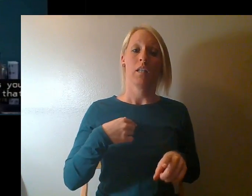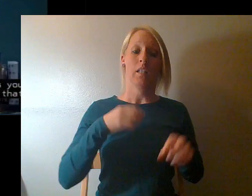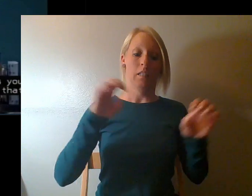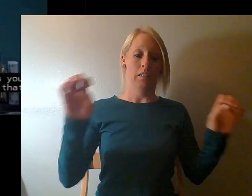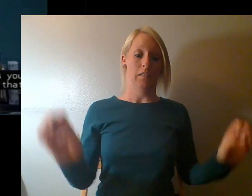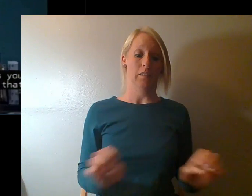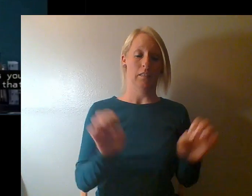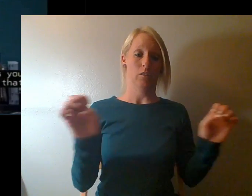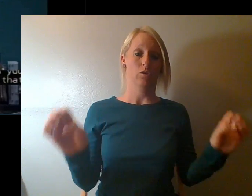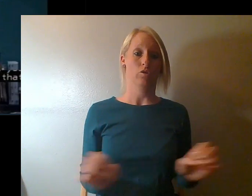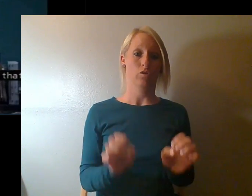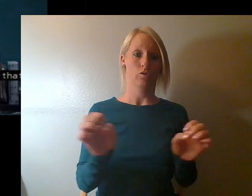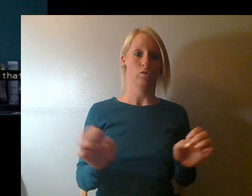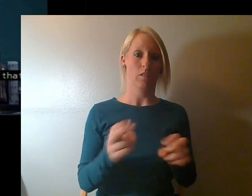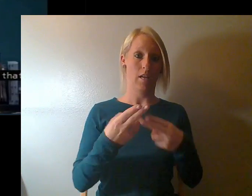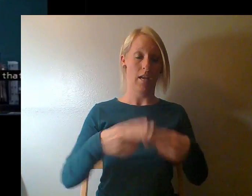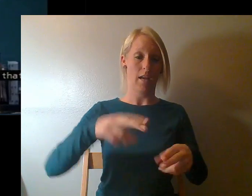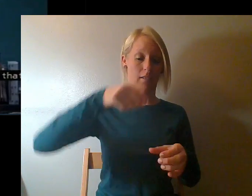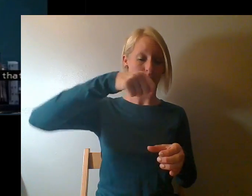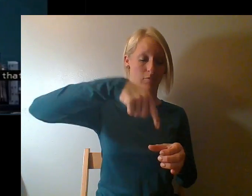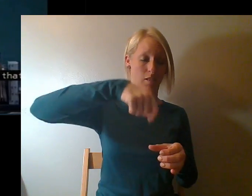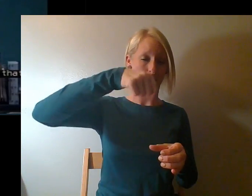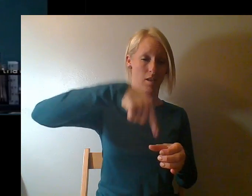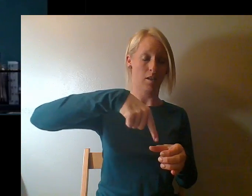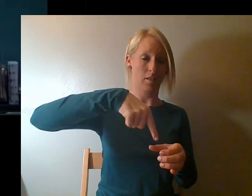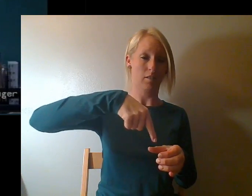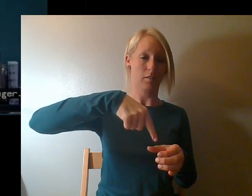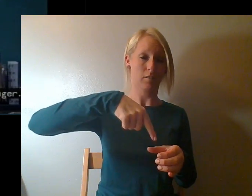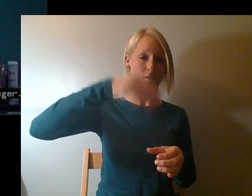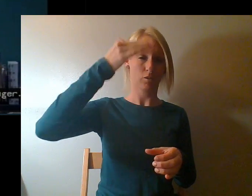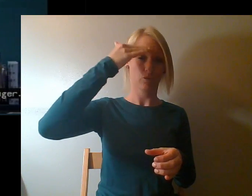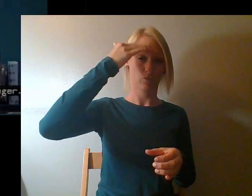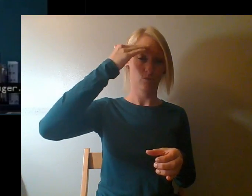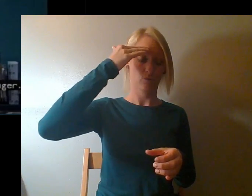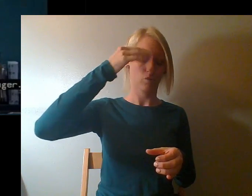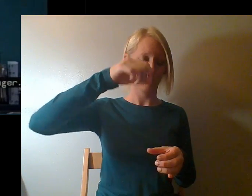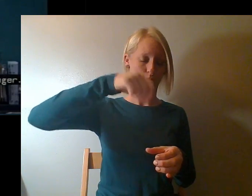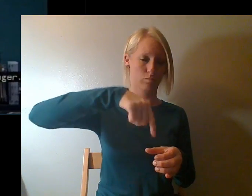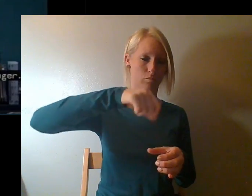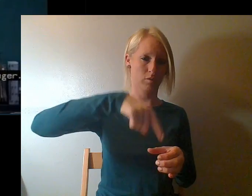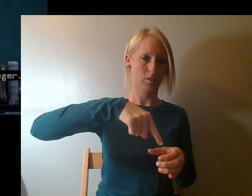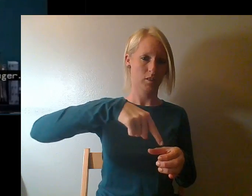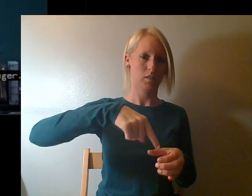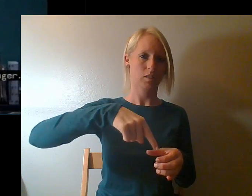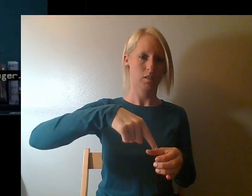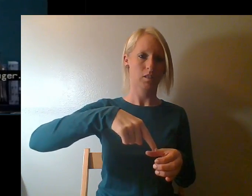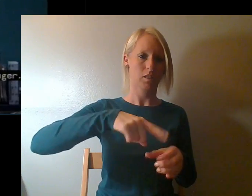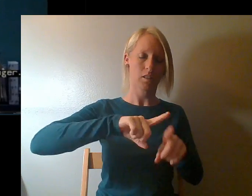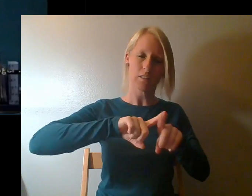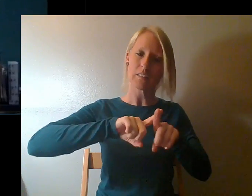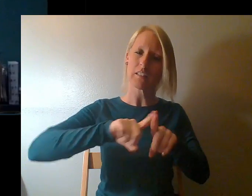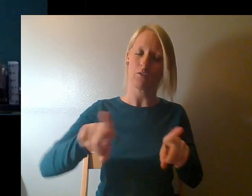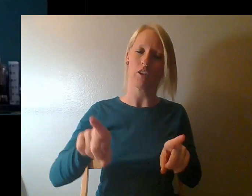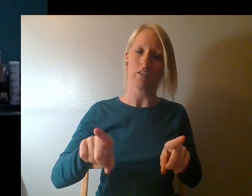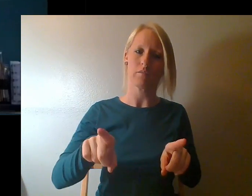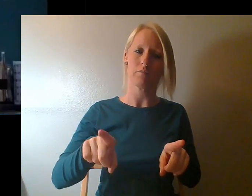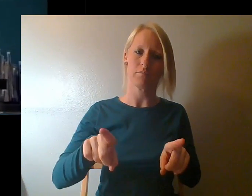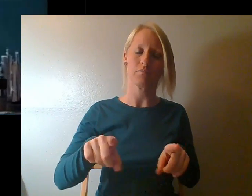and you dump that in, that would be different. All right, because that would take longer. The diffusion would be different. All right, so that's why I chose